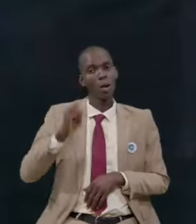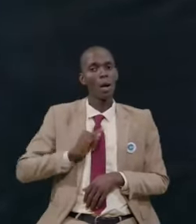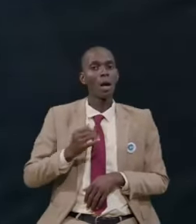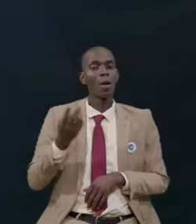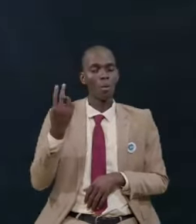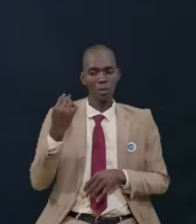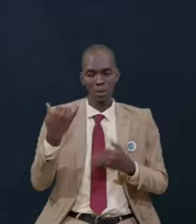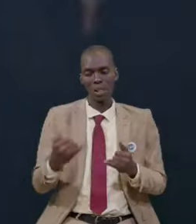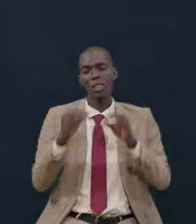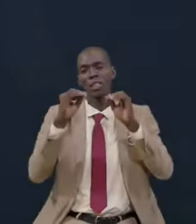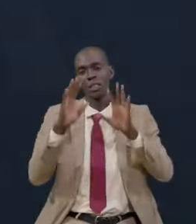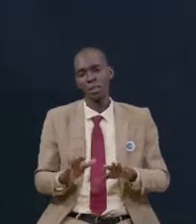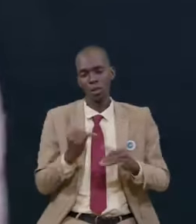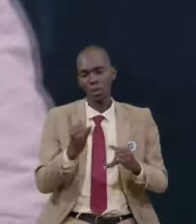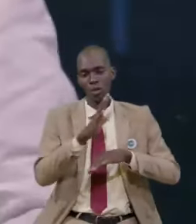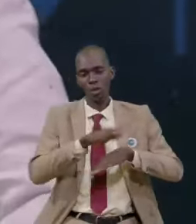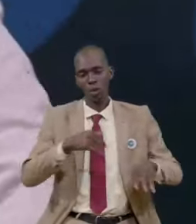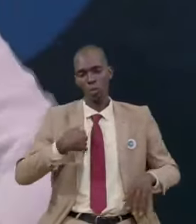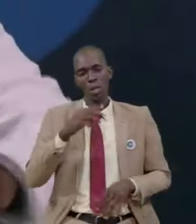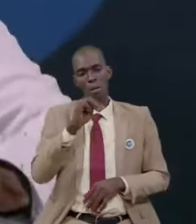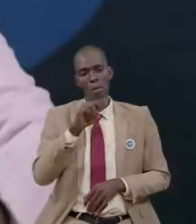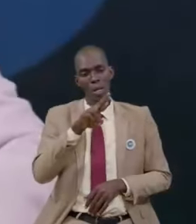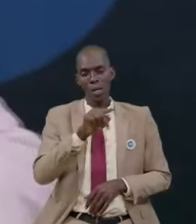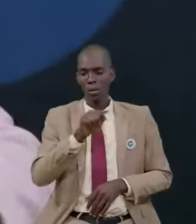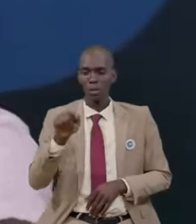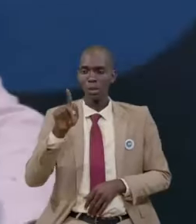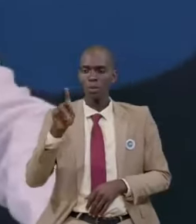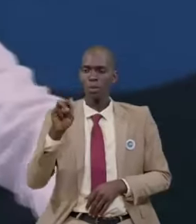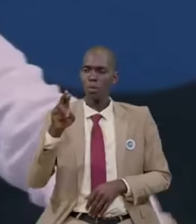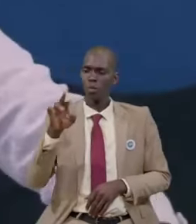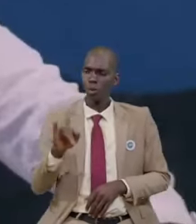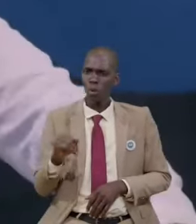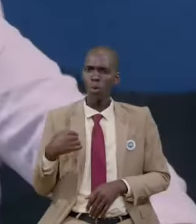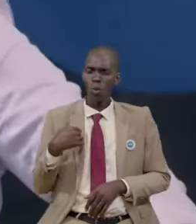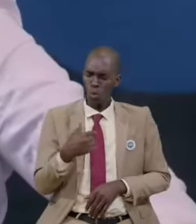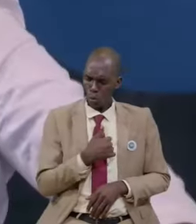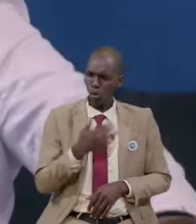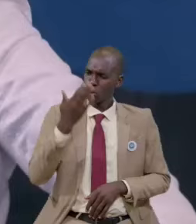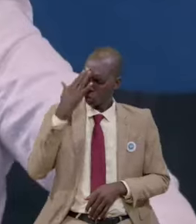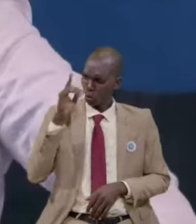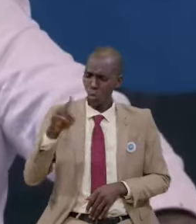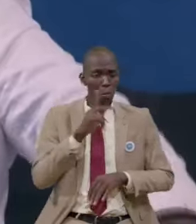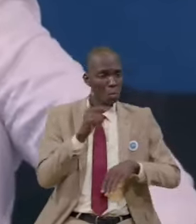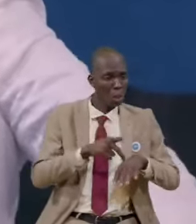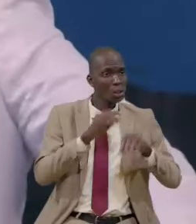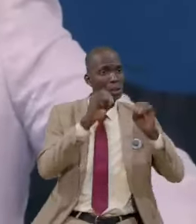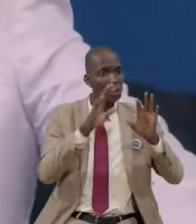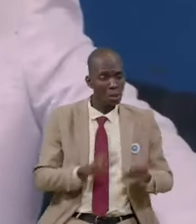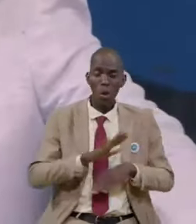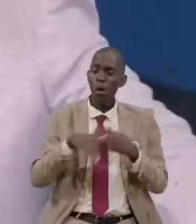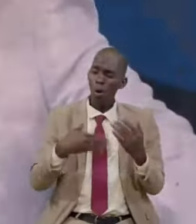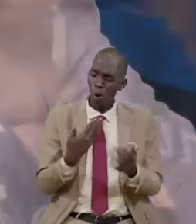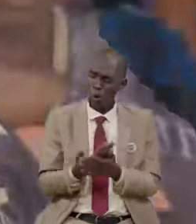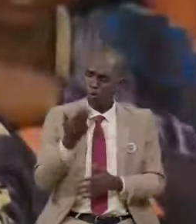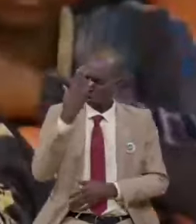Mr. Kumuyi, we all know you. Oh, students, teachers, principal, everyone, we all know you. You have